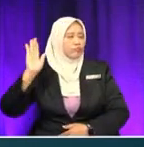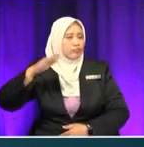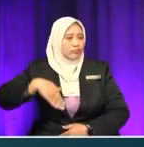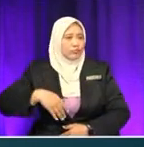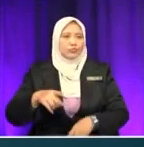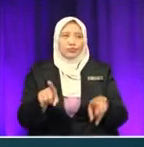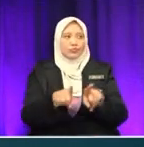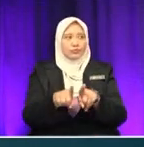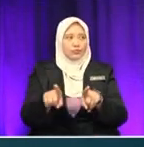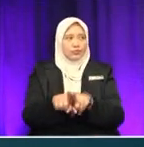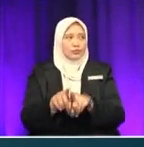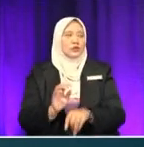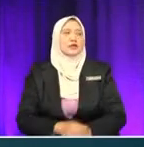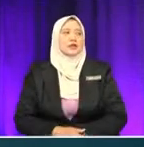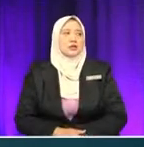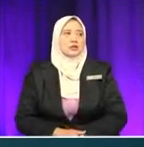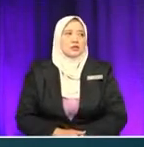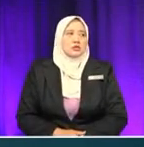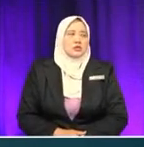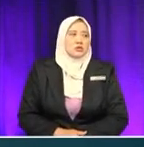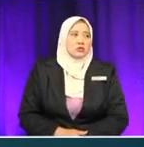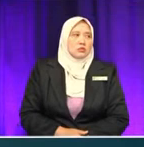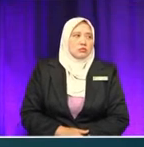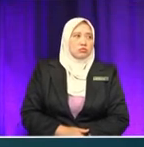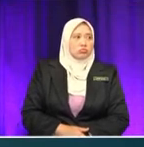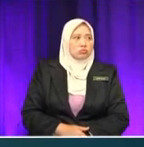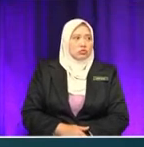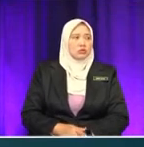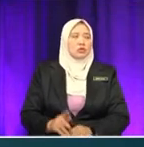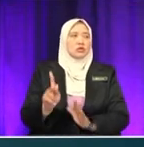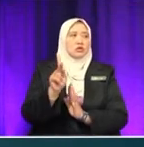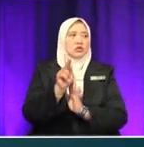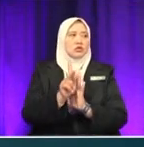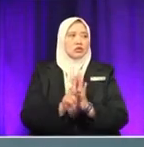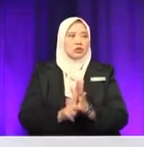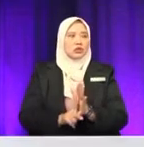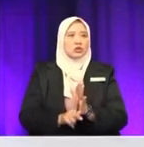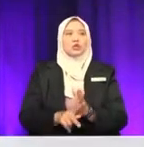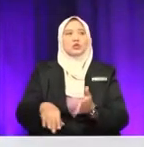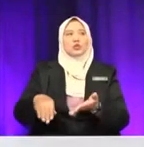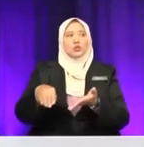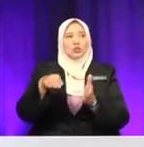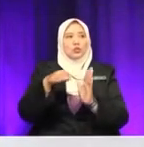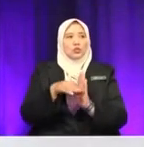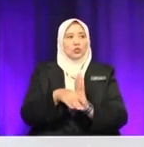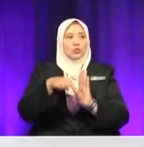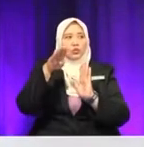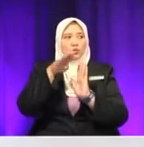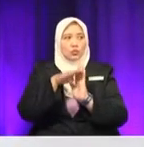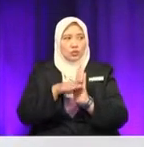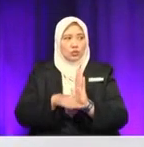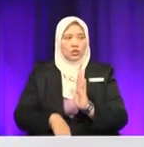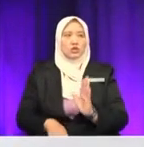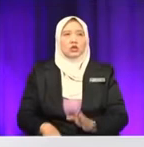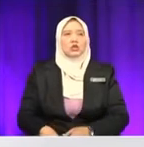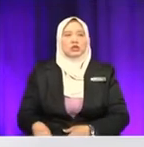topic, disadvantages of cyberbullying. Guys, are you ready? If you guys are ready, show me double thumbs up. Pupils ready? I'm going to show